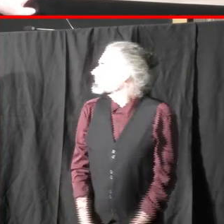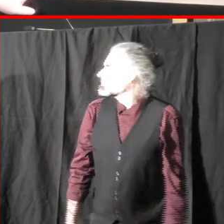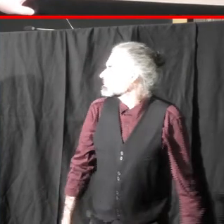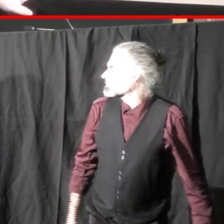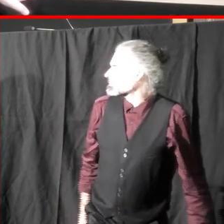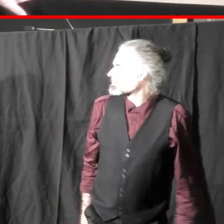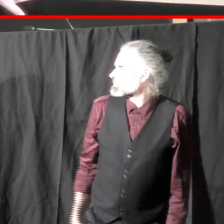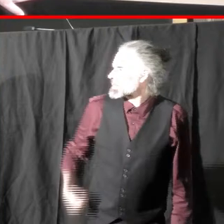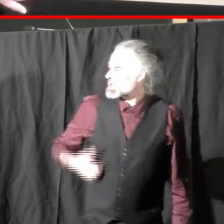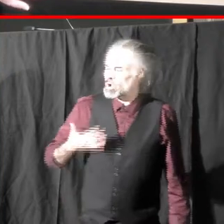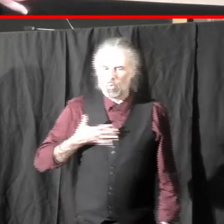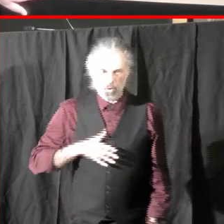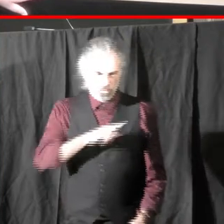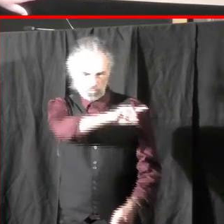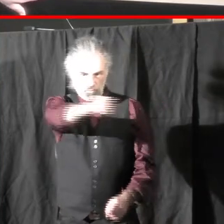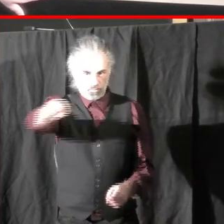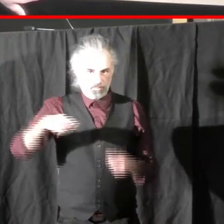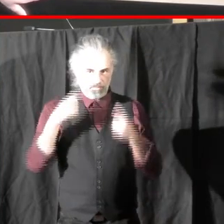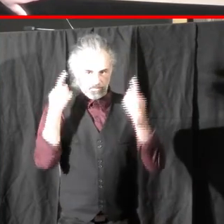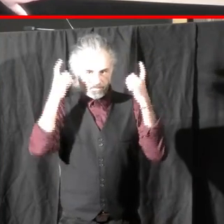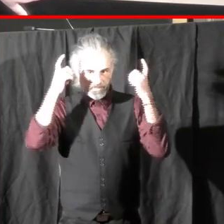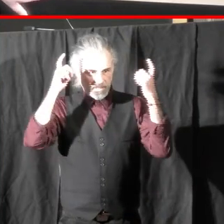I want you to consider again,